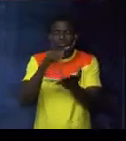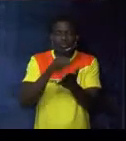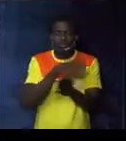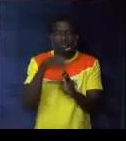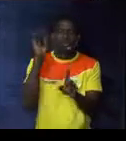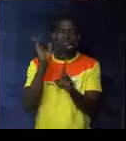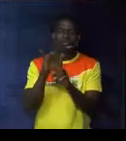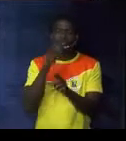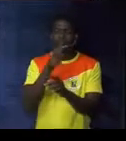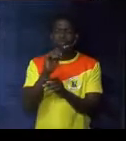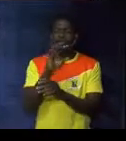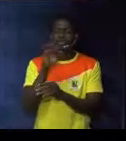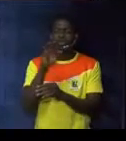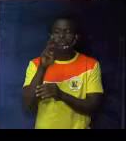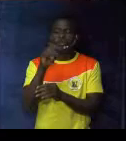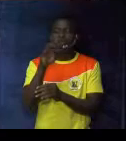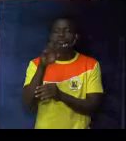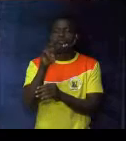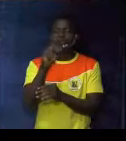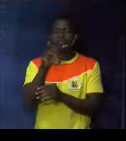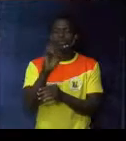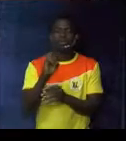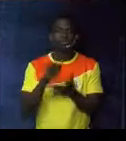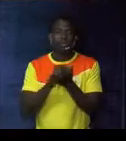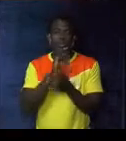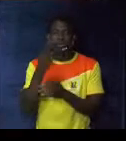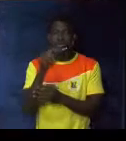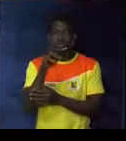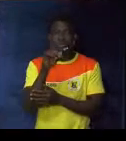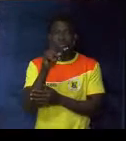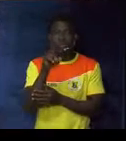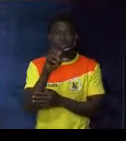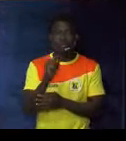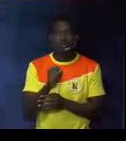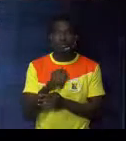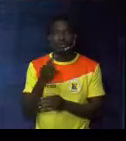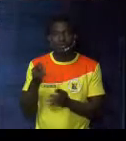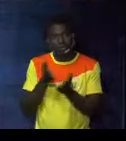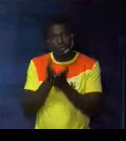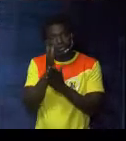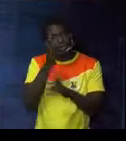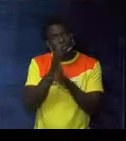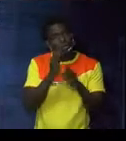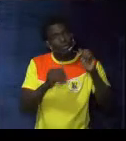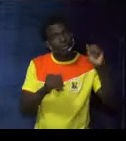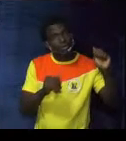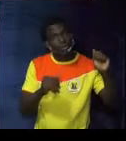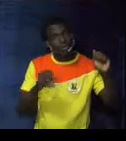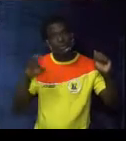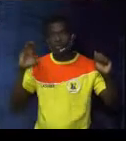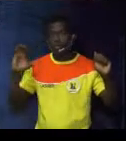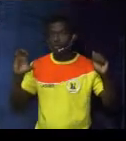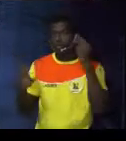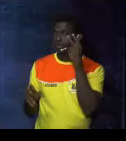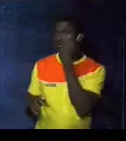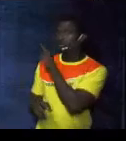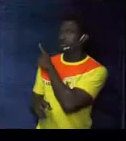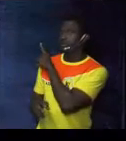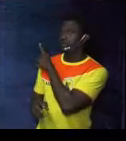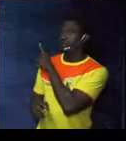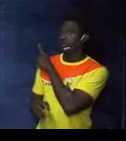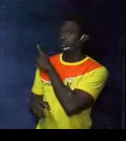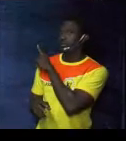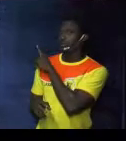and touches the circumference. That's the radius. The straight line AC, because there are 2 lines